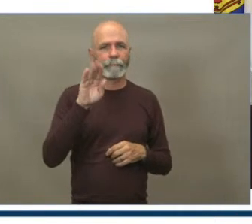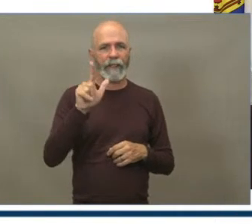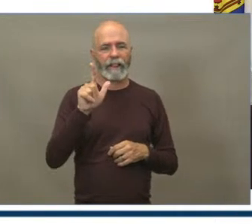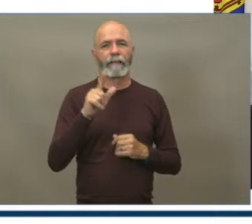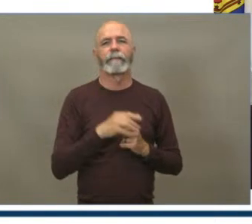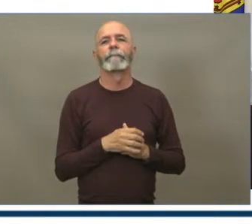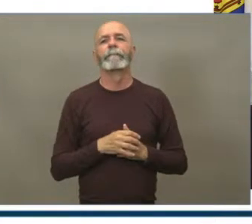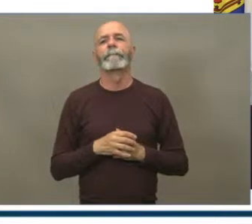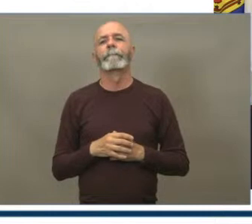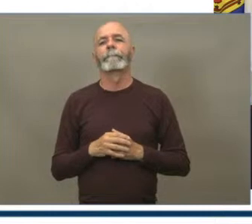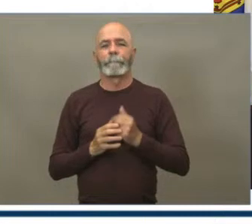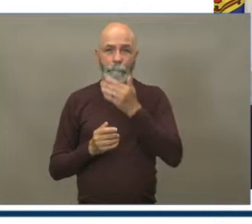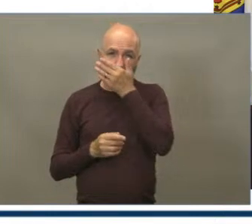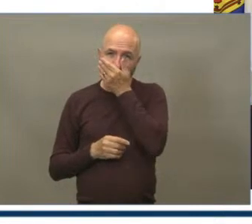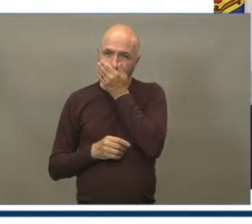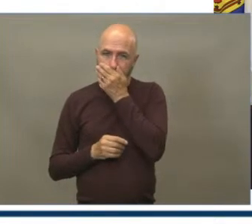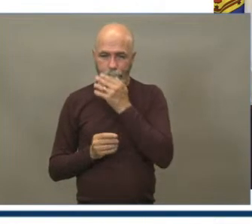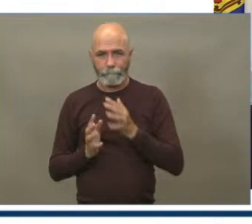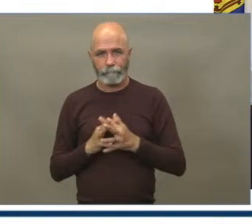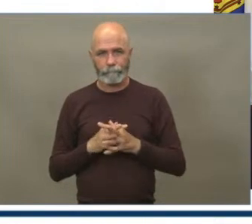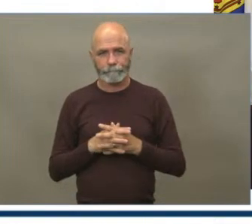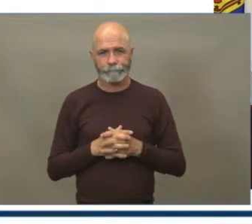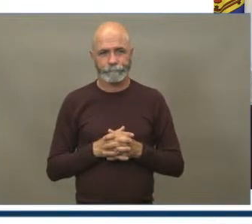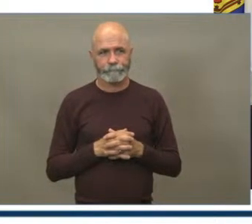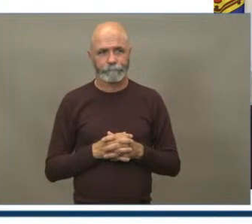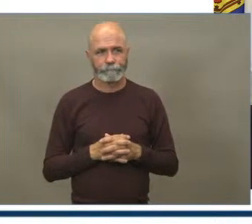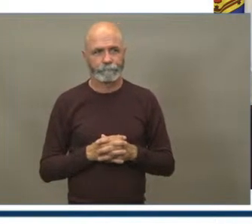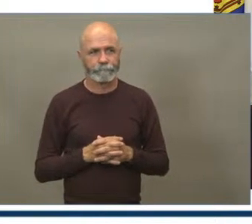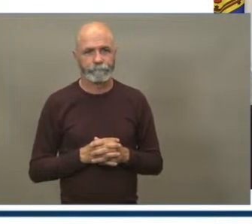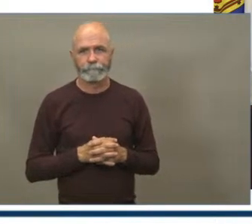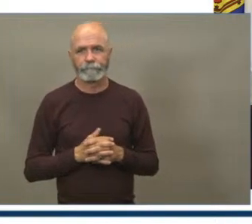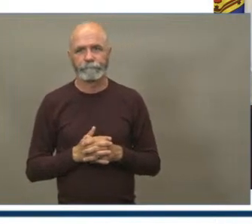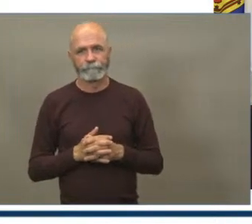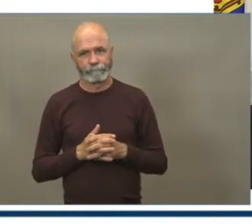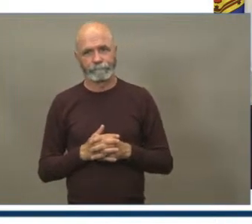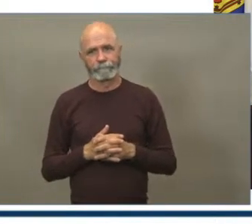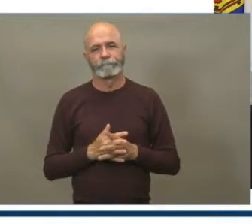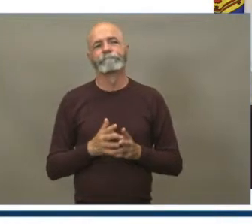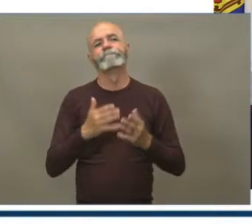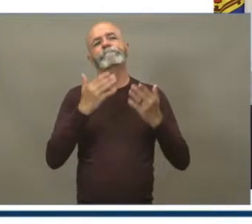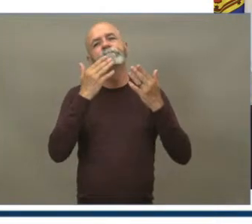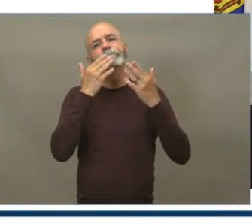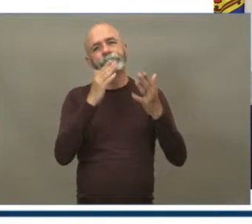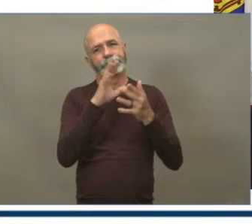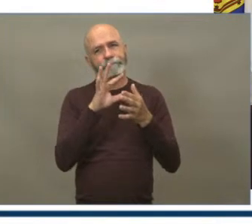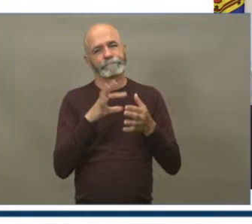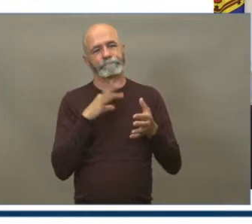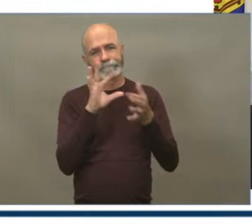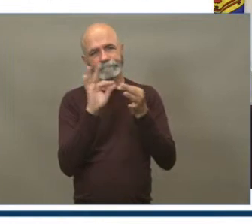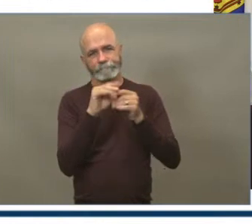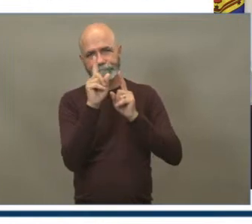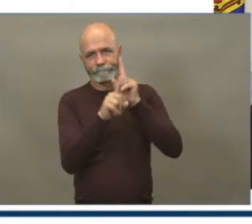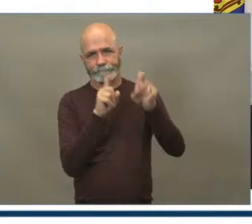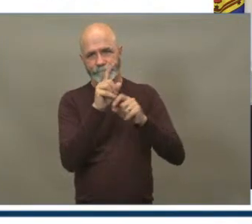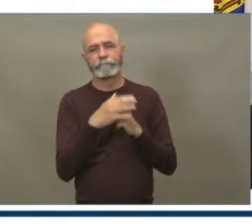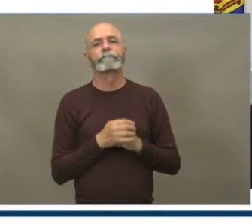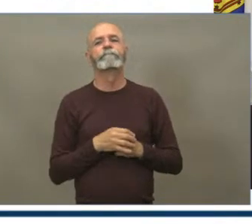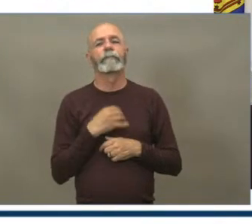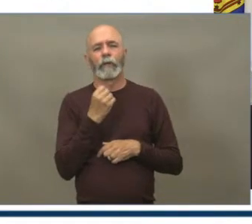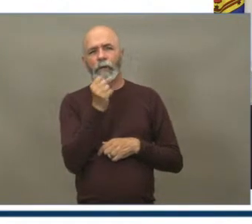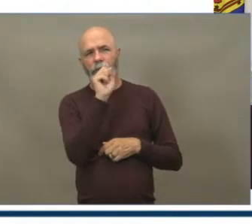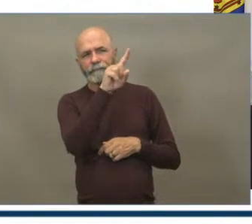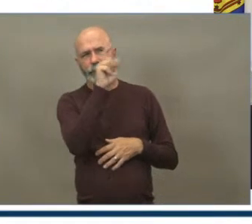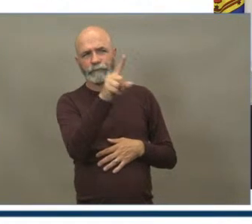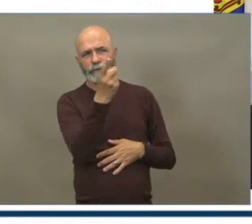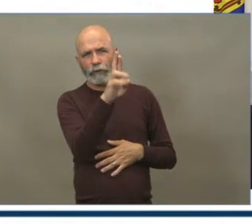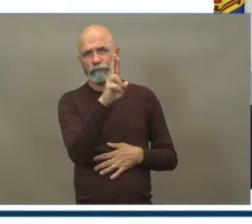Marika. Hi there. Thanks so much for taking my question. My focus, Dr. Strang, is on the AstraZeneca